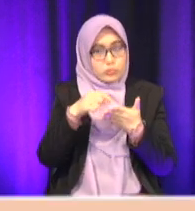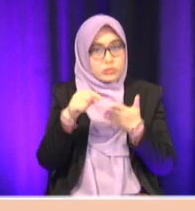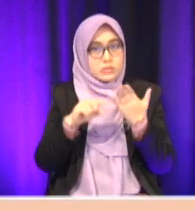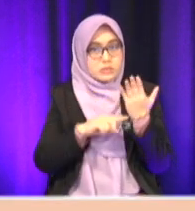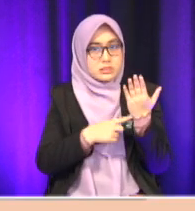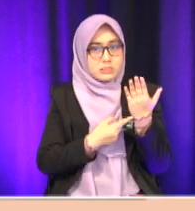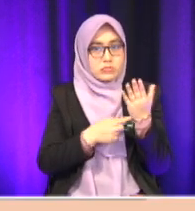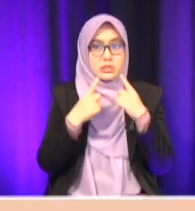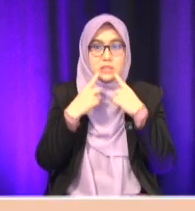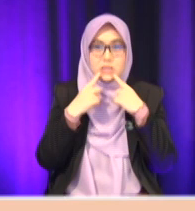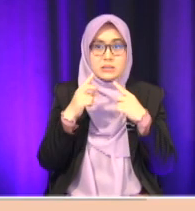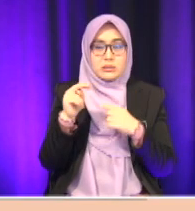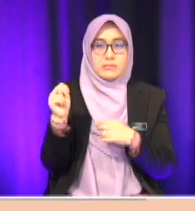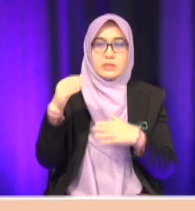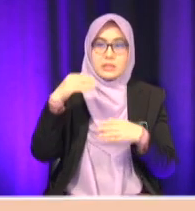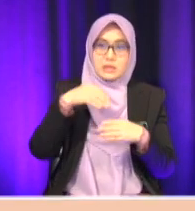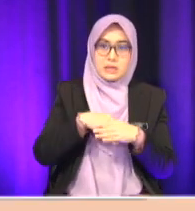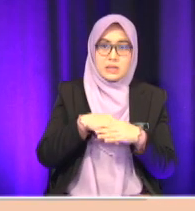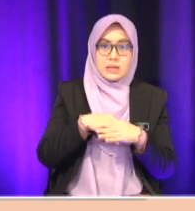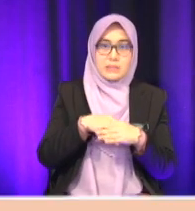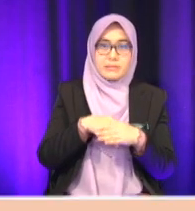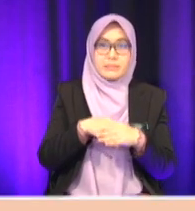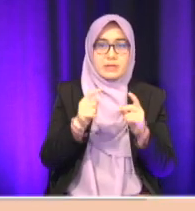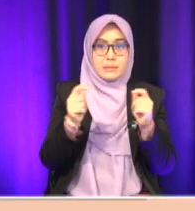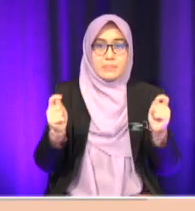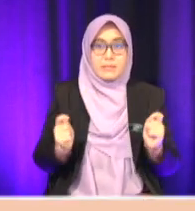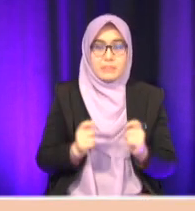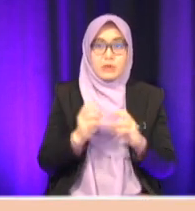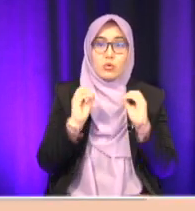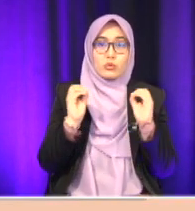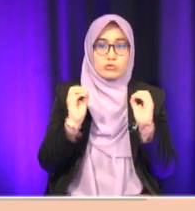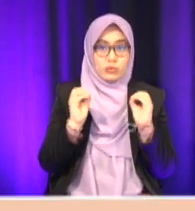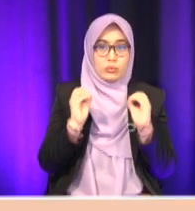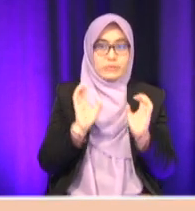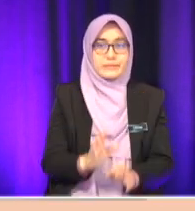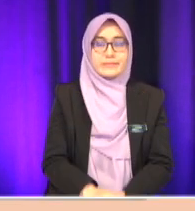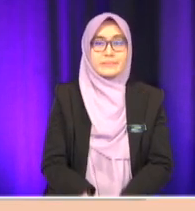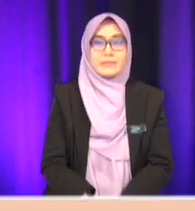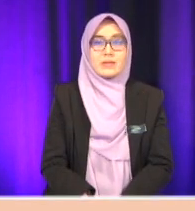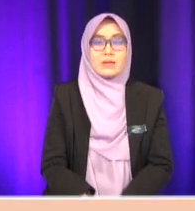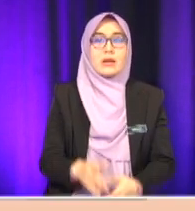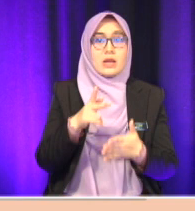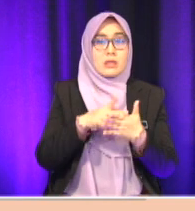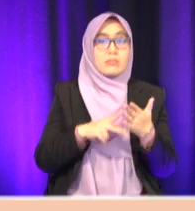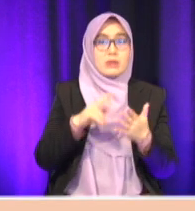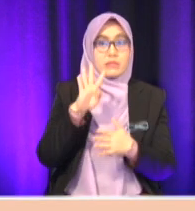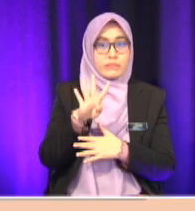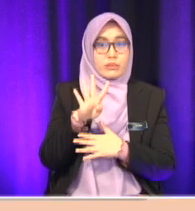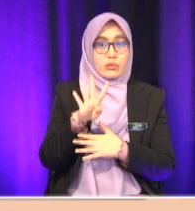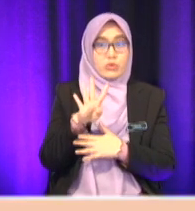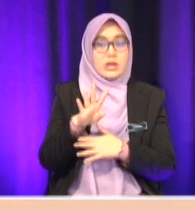part 2 is 1 word, 1 blank. But for part 4, it's a